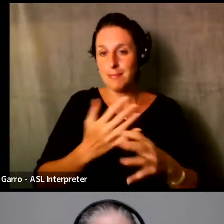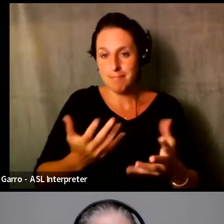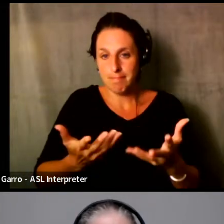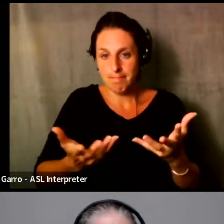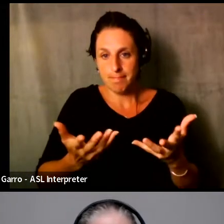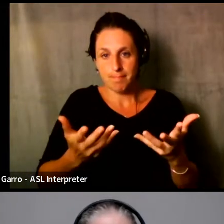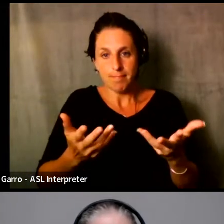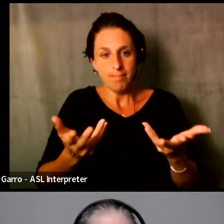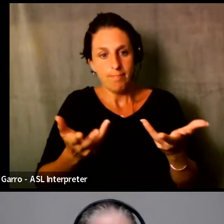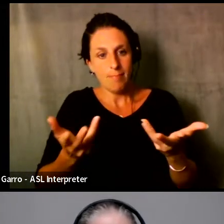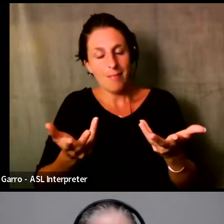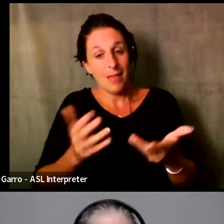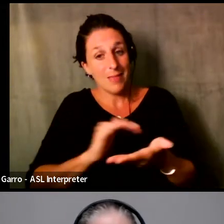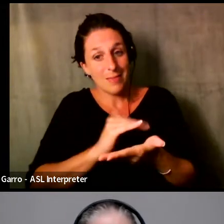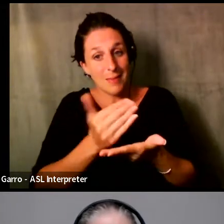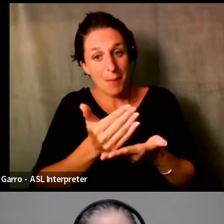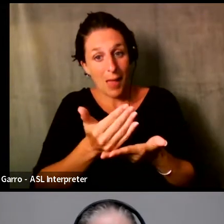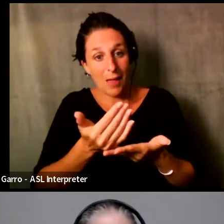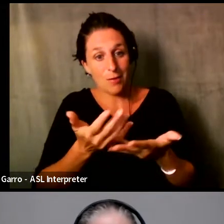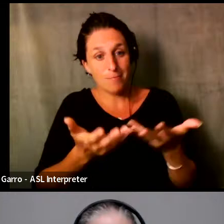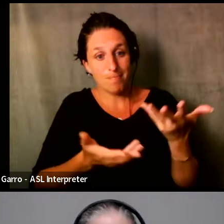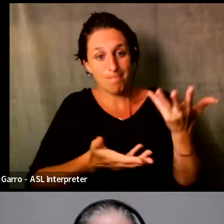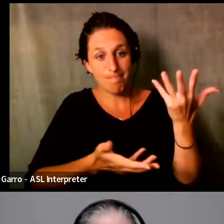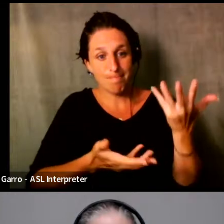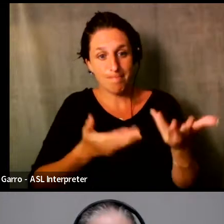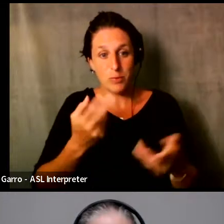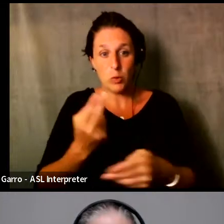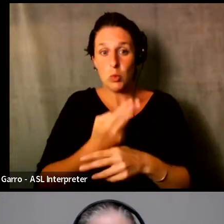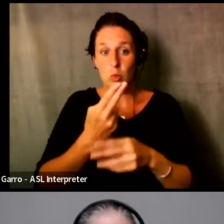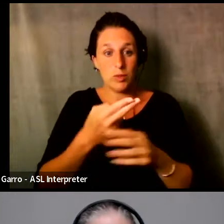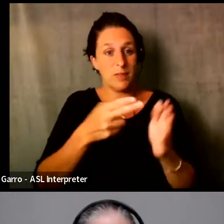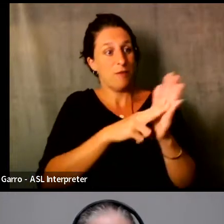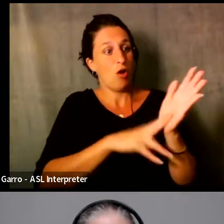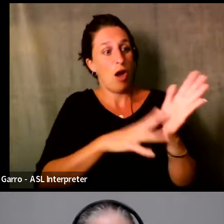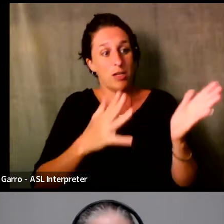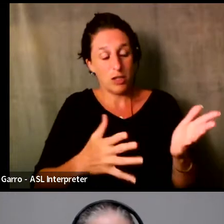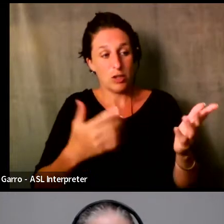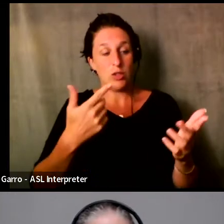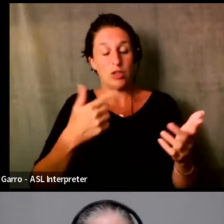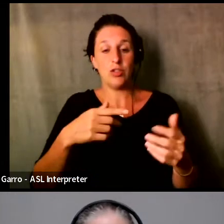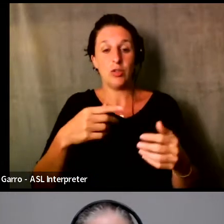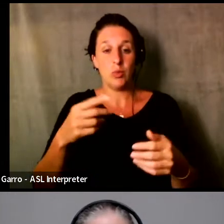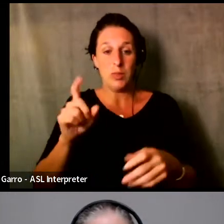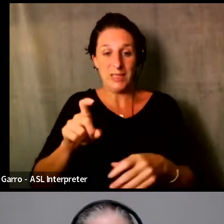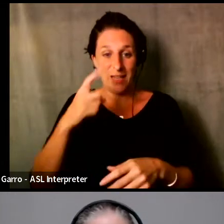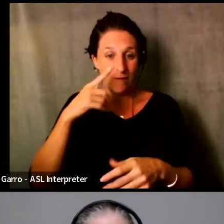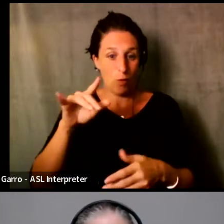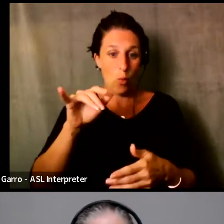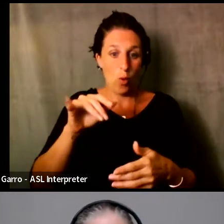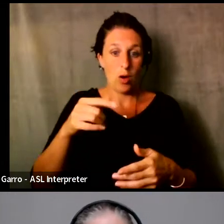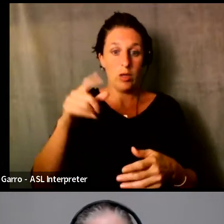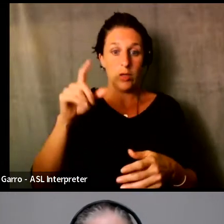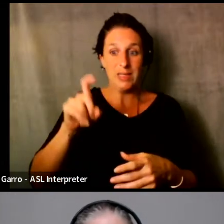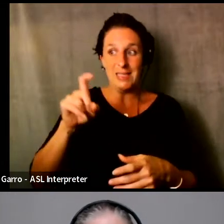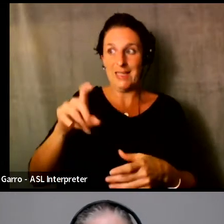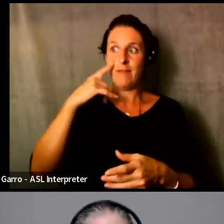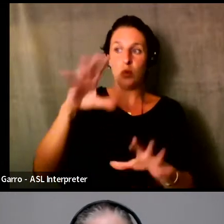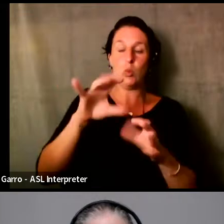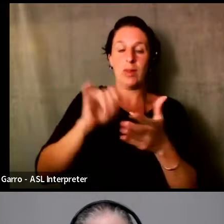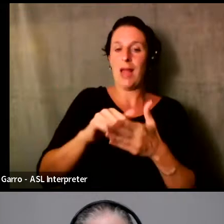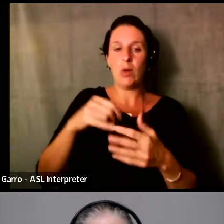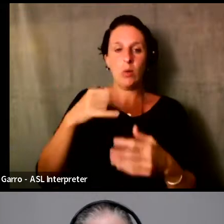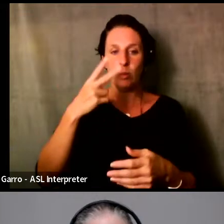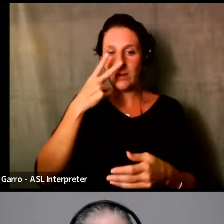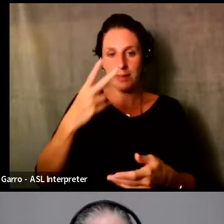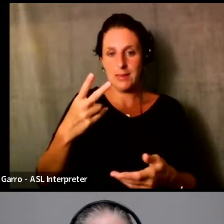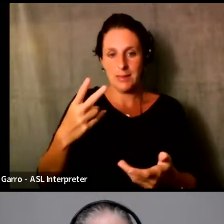the amount of the use of contractors that we need to do that, I think, is less and less. And we've seen that over the last 3